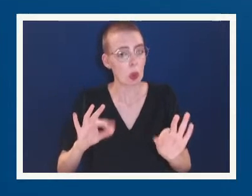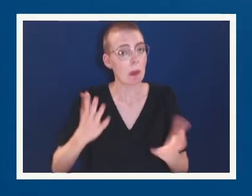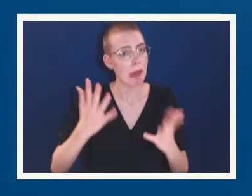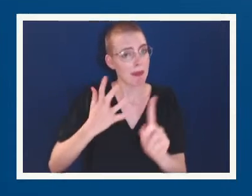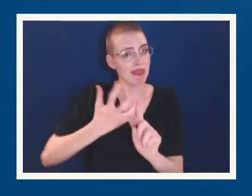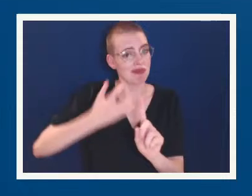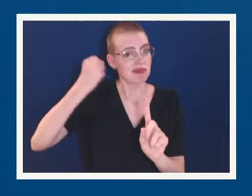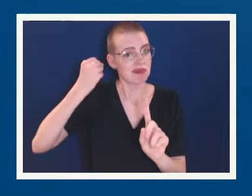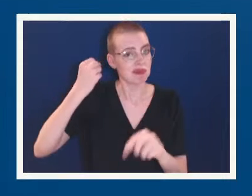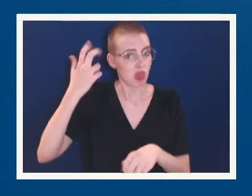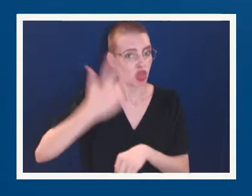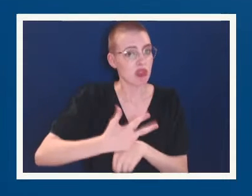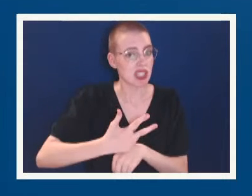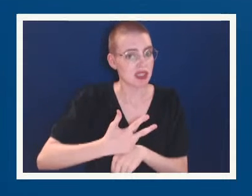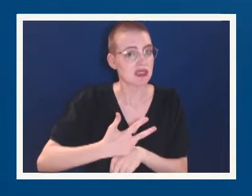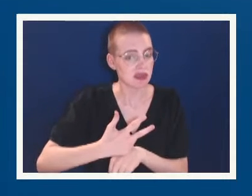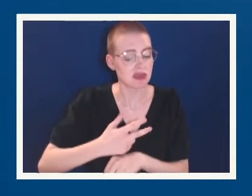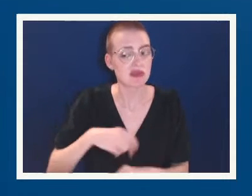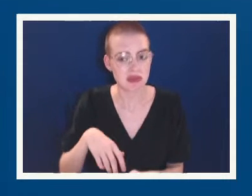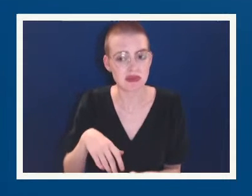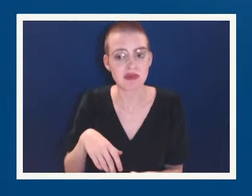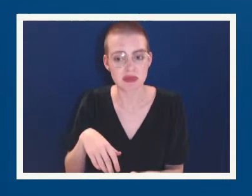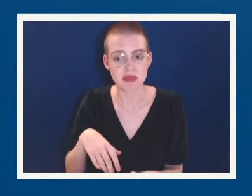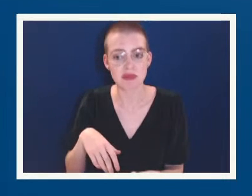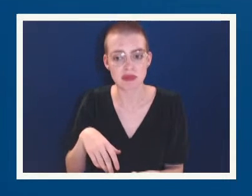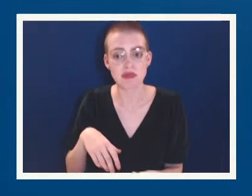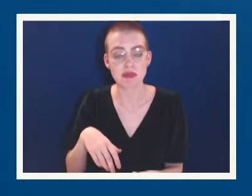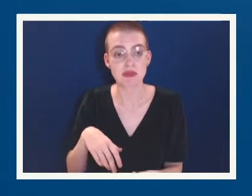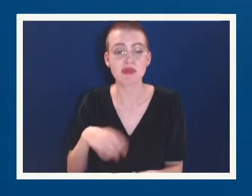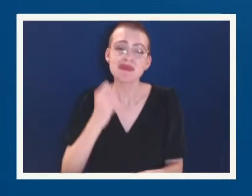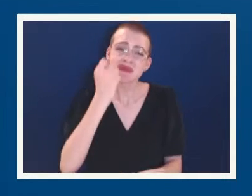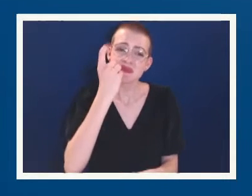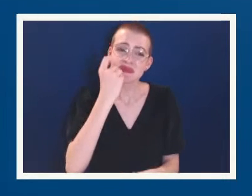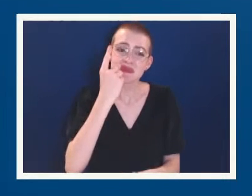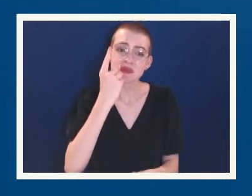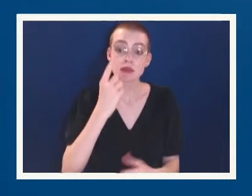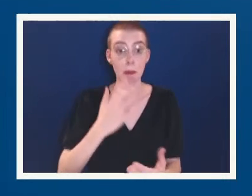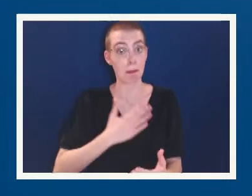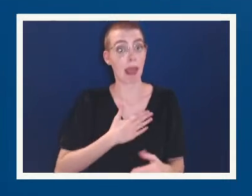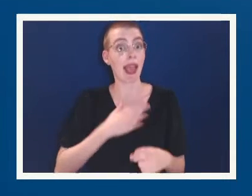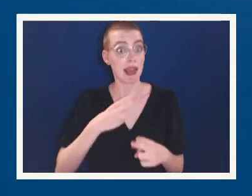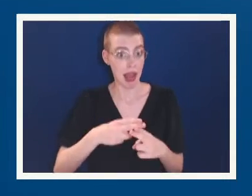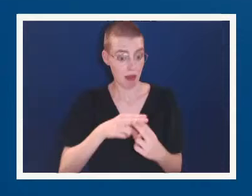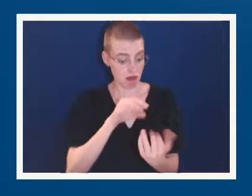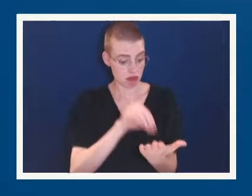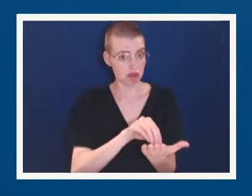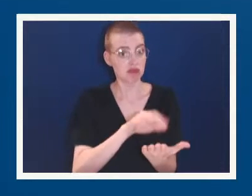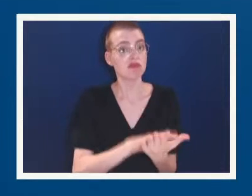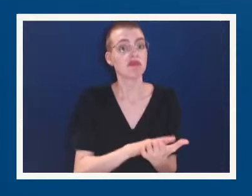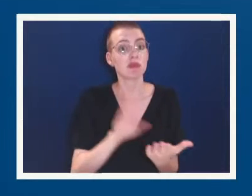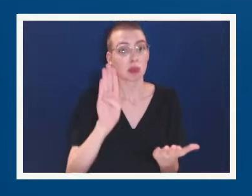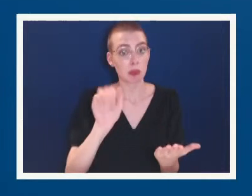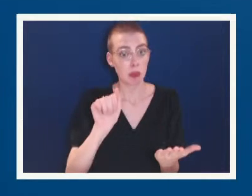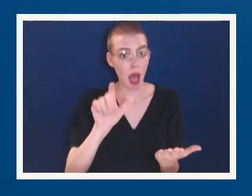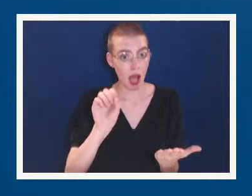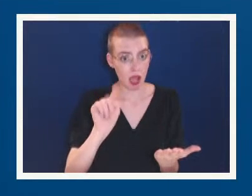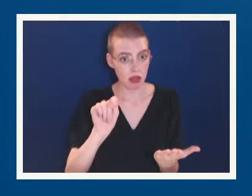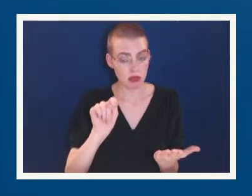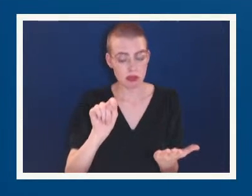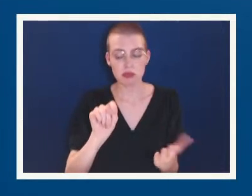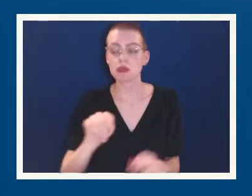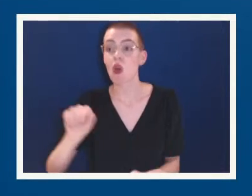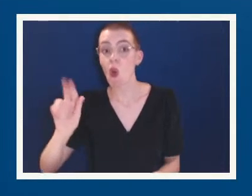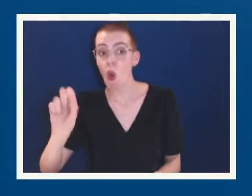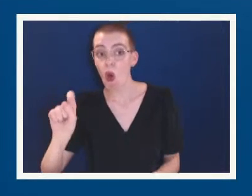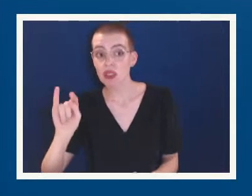something. My name may be on the ballot. Austin Davis's name may be on the ballot. But it's your